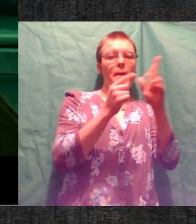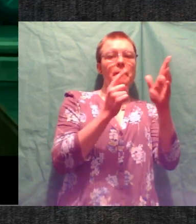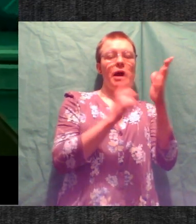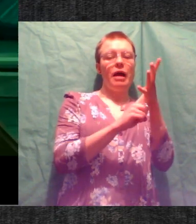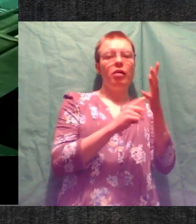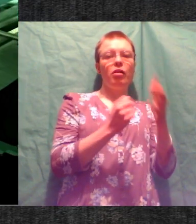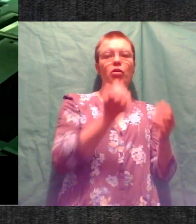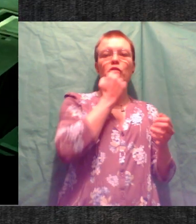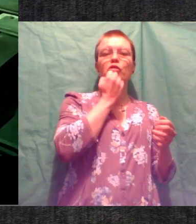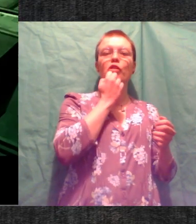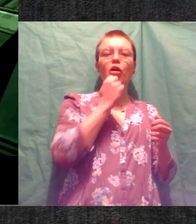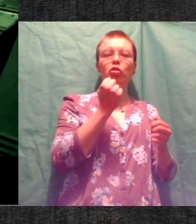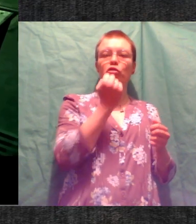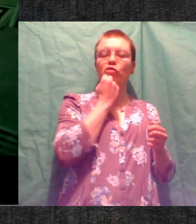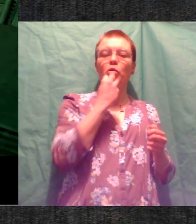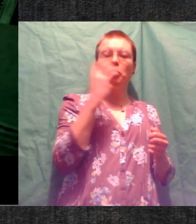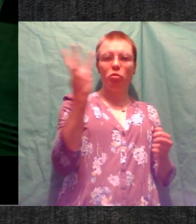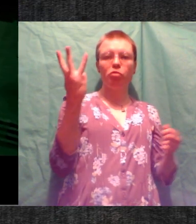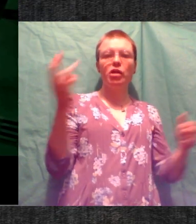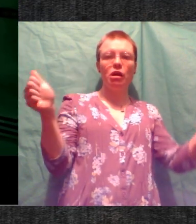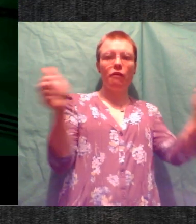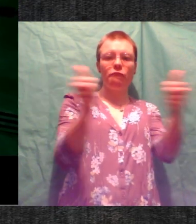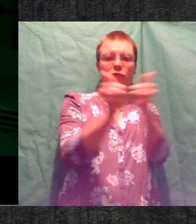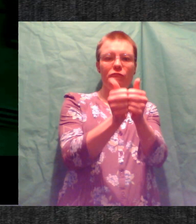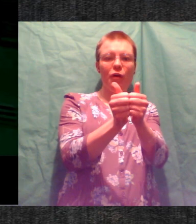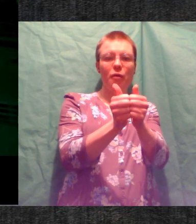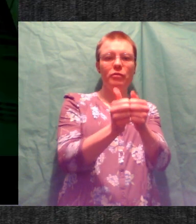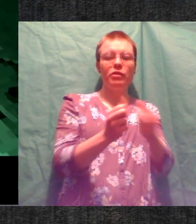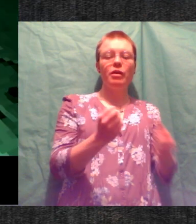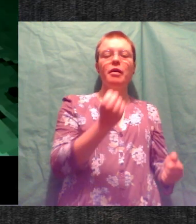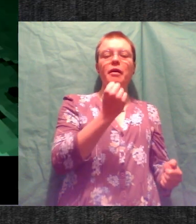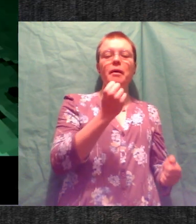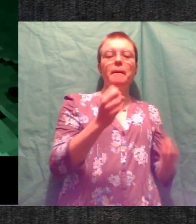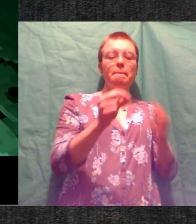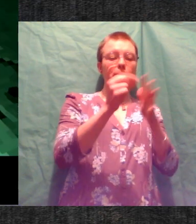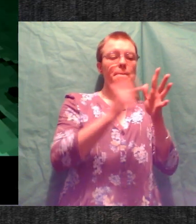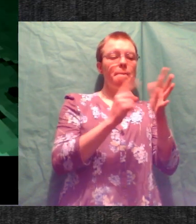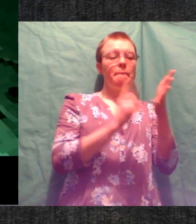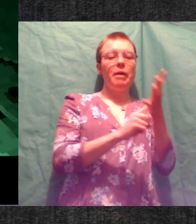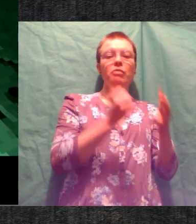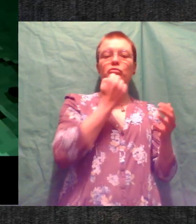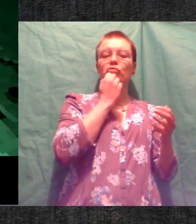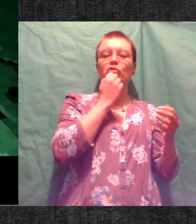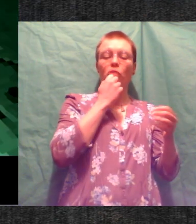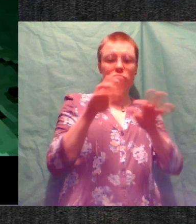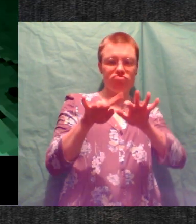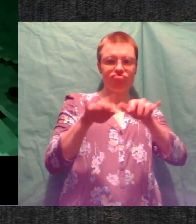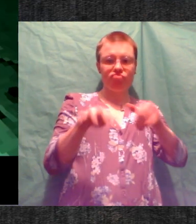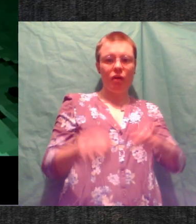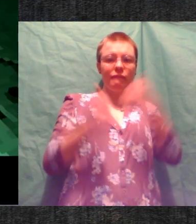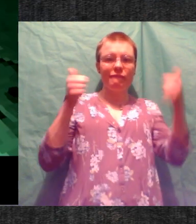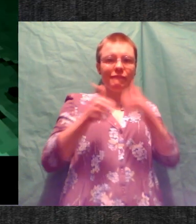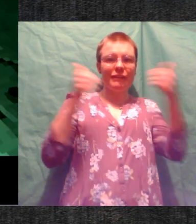PAL code number 3 confirmed. PAL code entry complete.